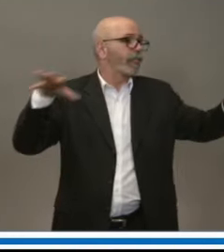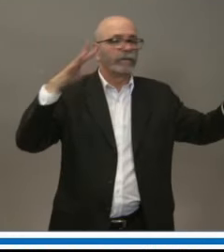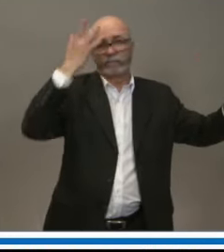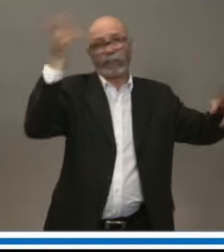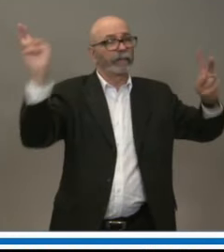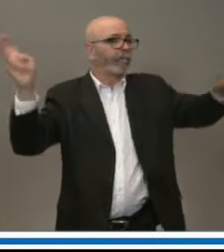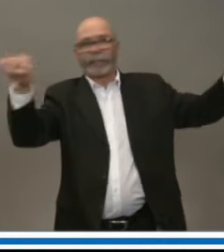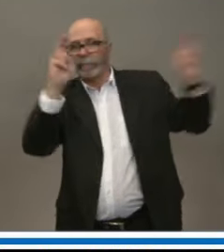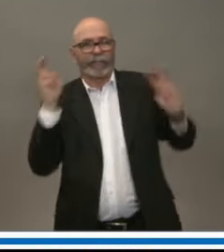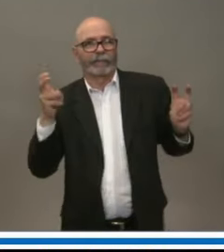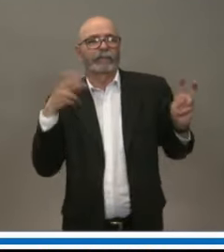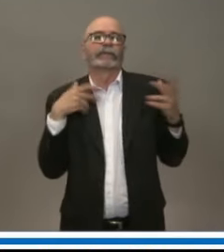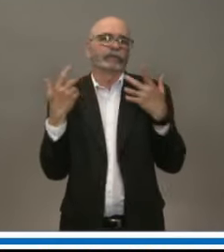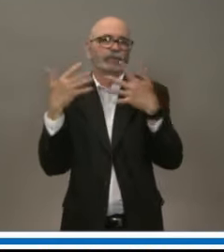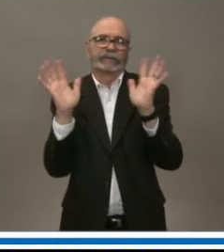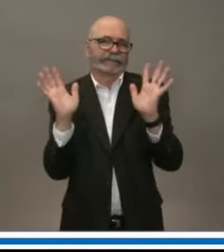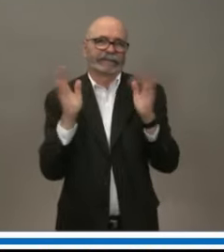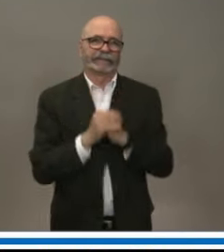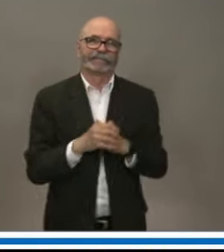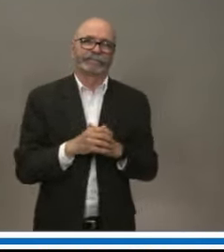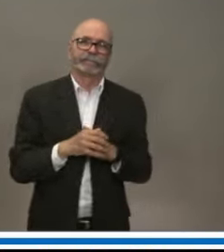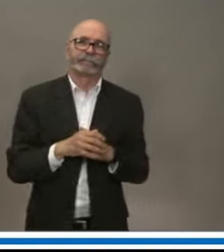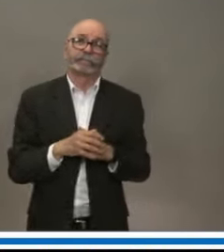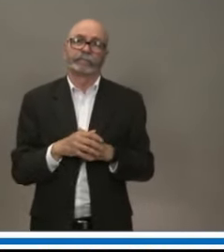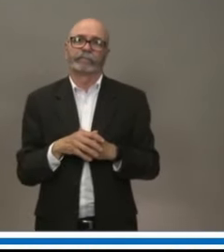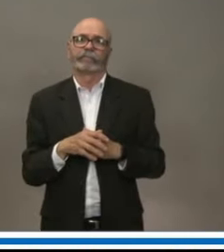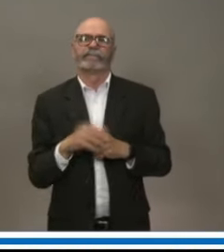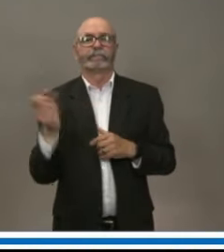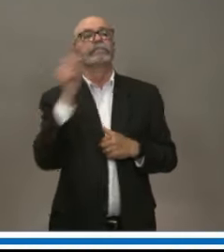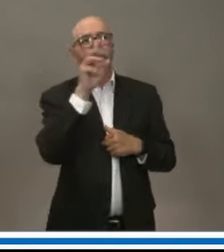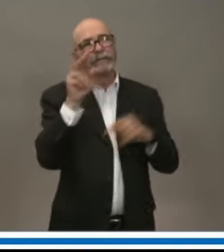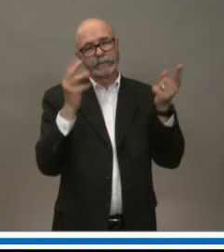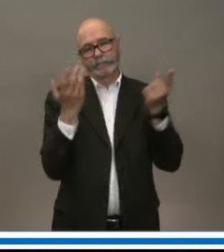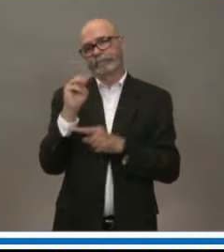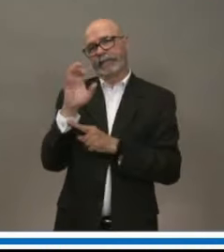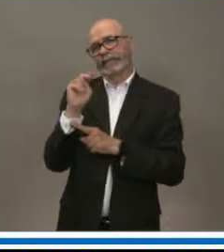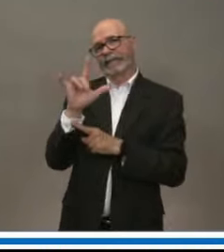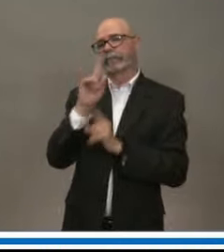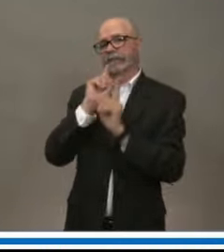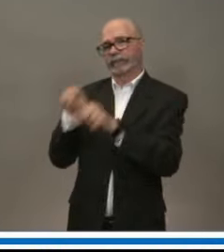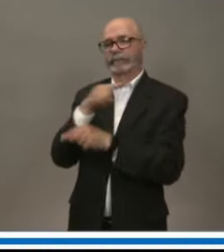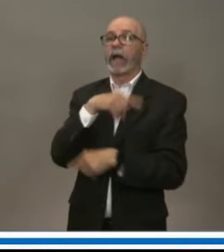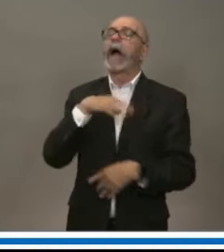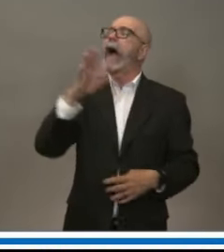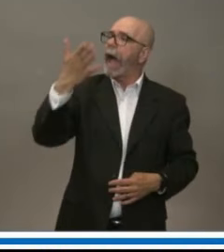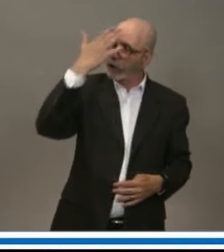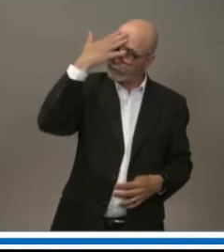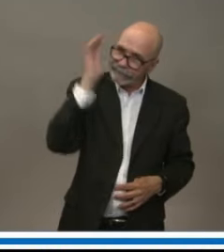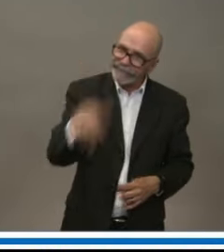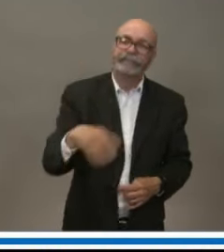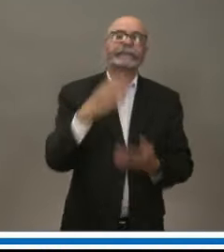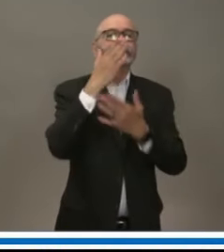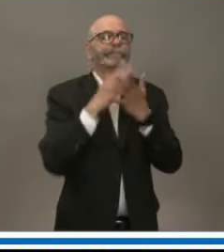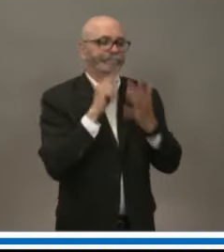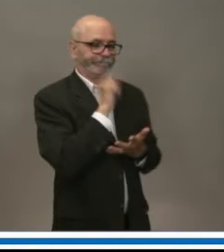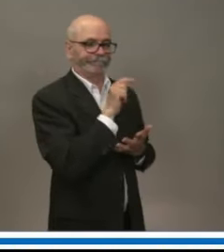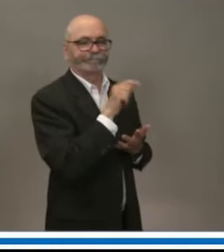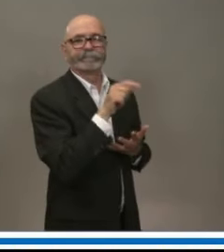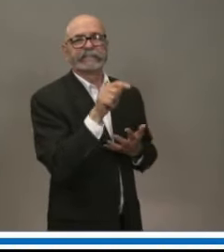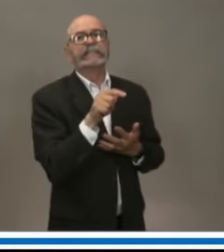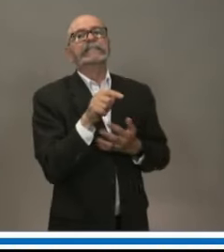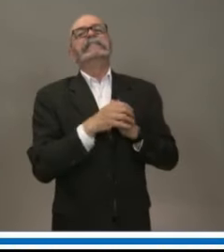that we know this is a cluster. We are through public health and through our partners reaching